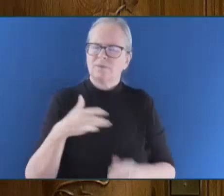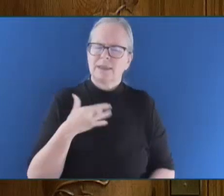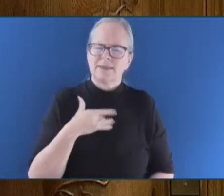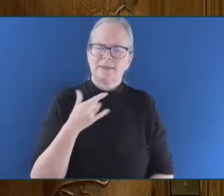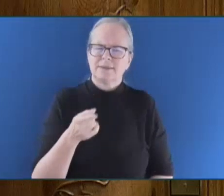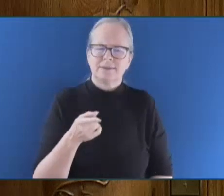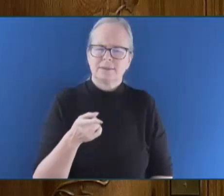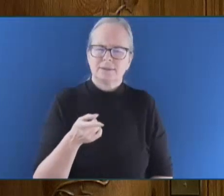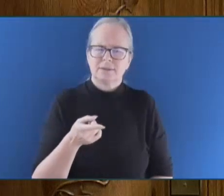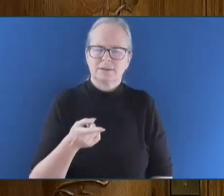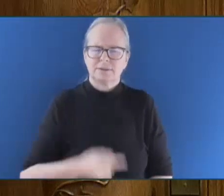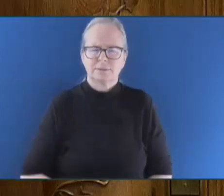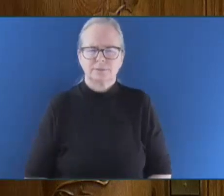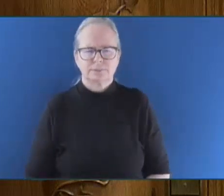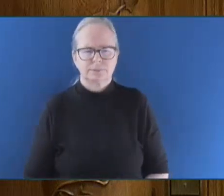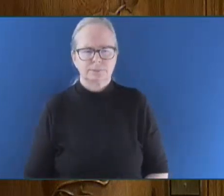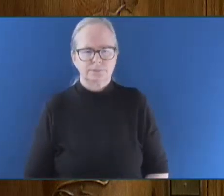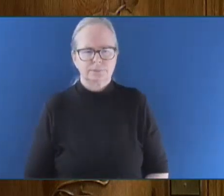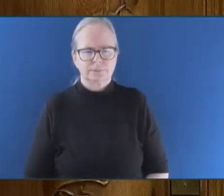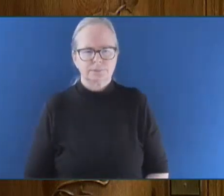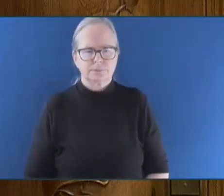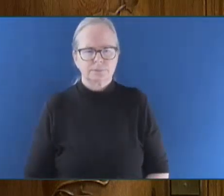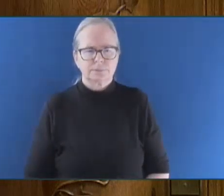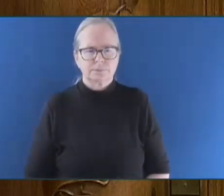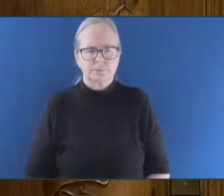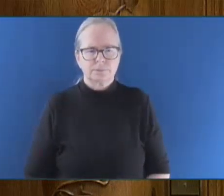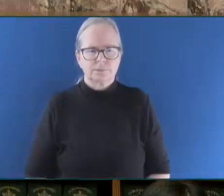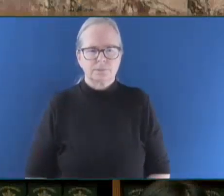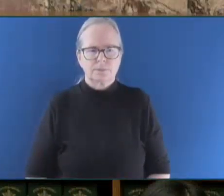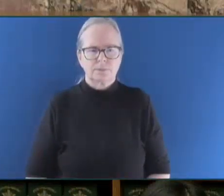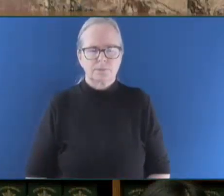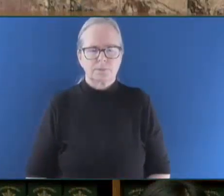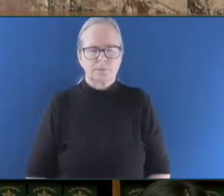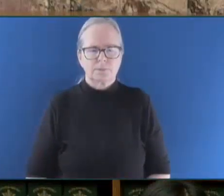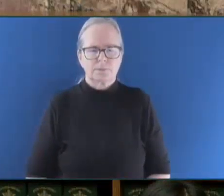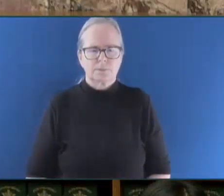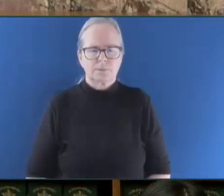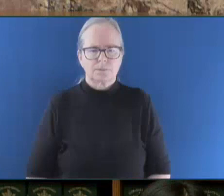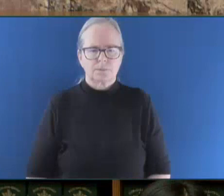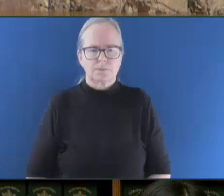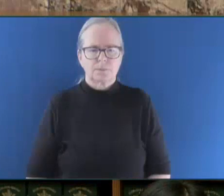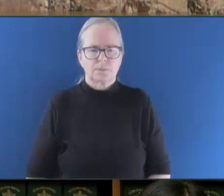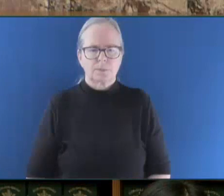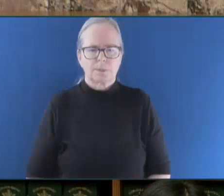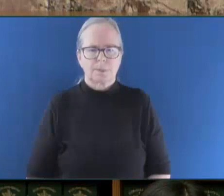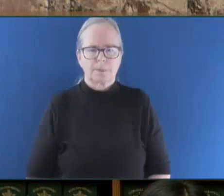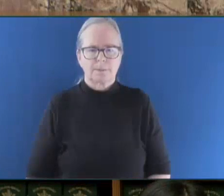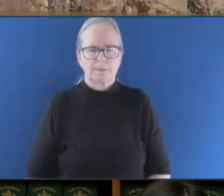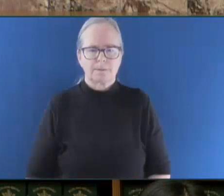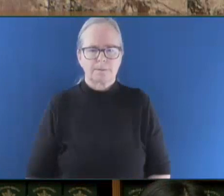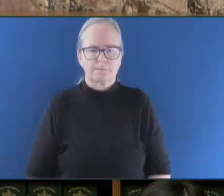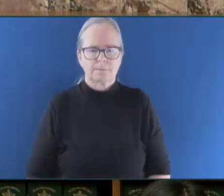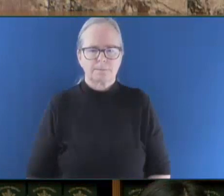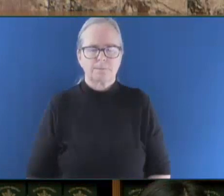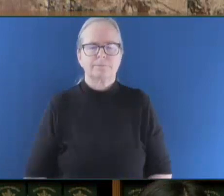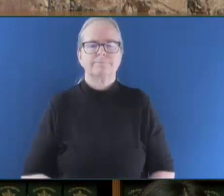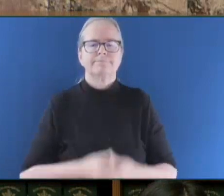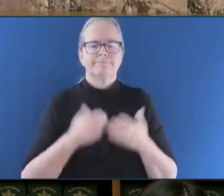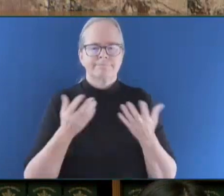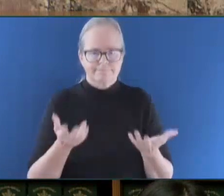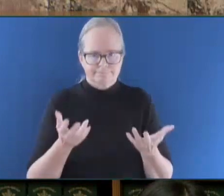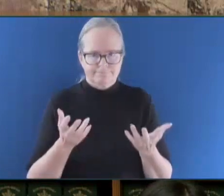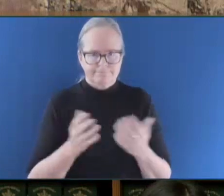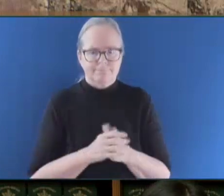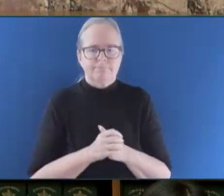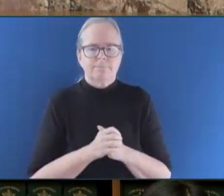Solicitor General. Thank you. Thank you, Honourable Speaker. The decision on the issue of the